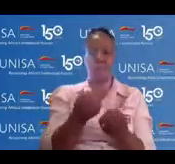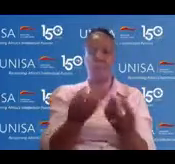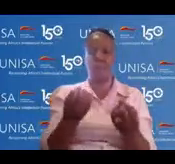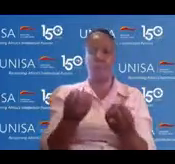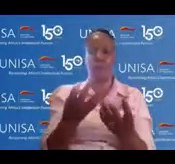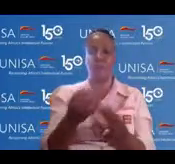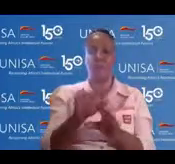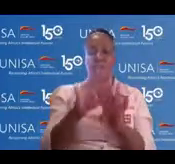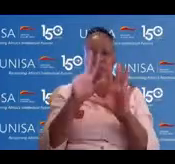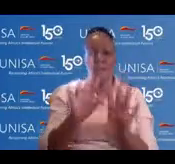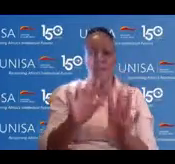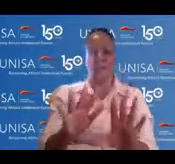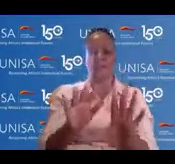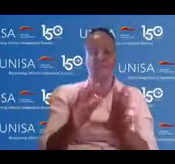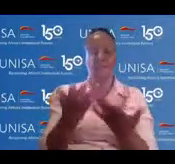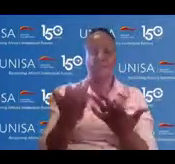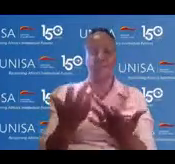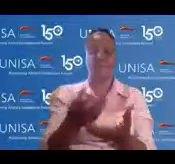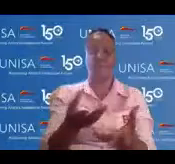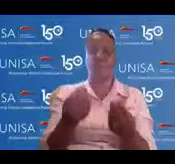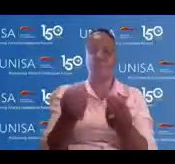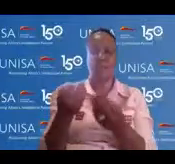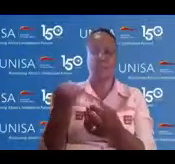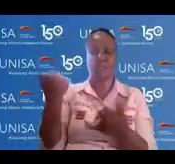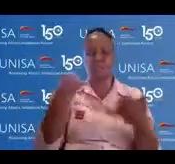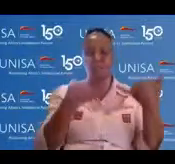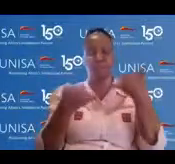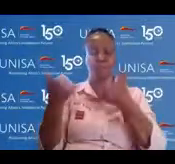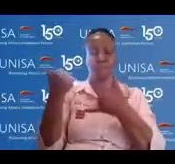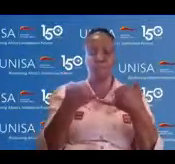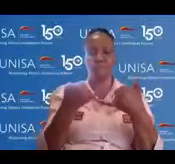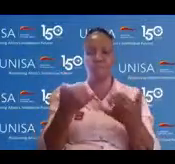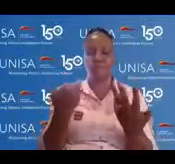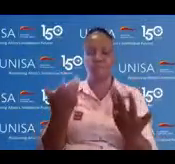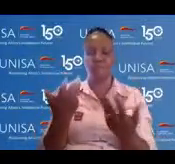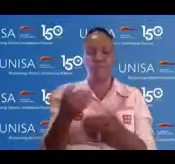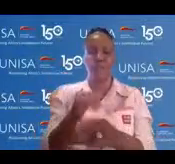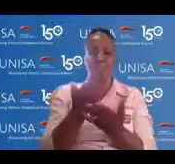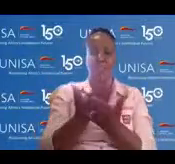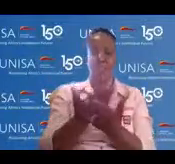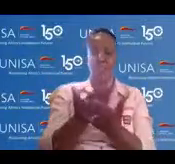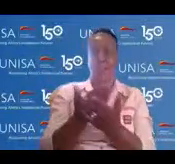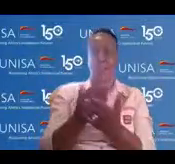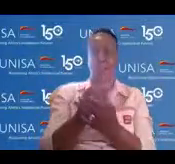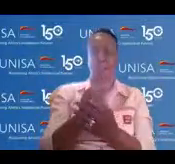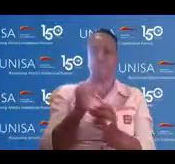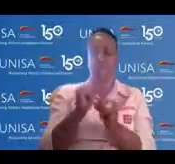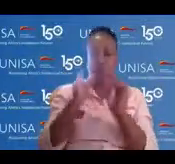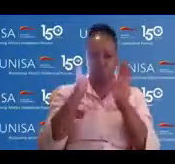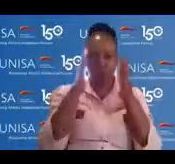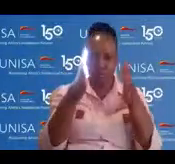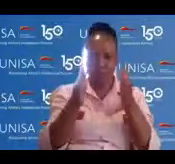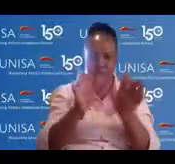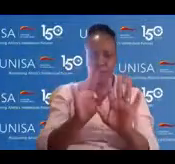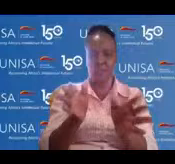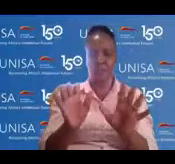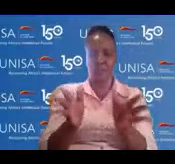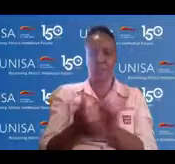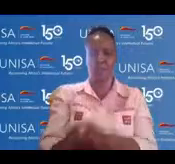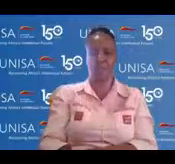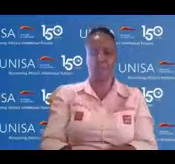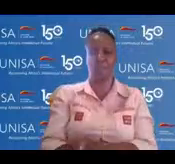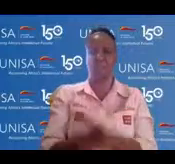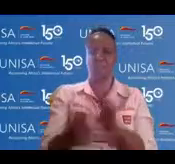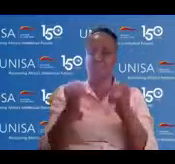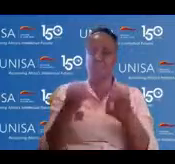not getting those calls, students, and maybe just being able to maintain your focus. Great stuff. I'm liking the interaction